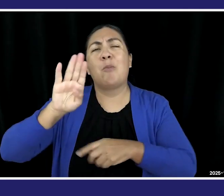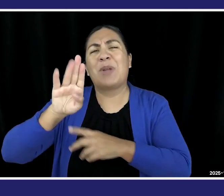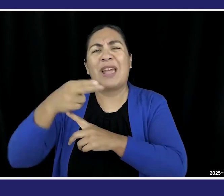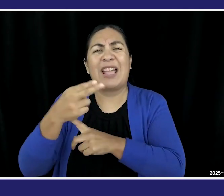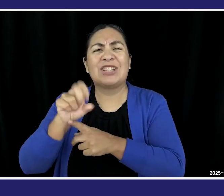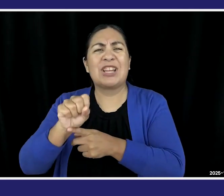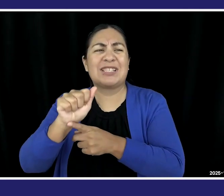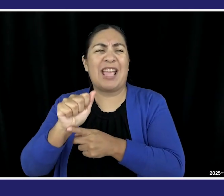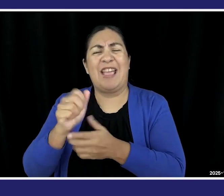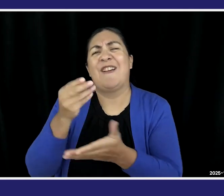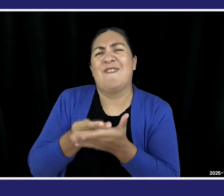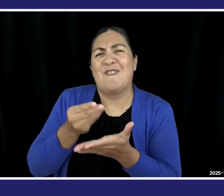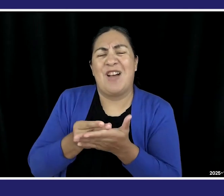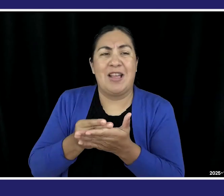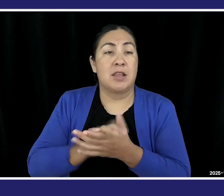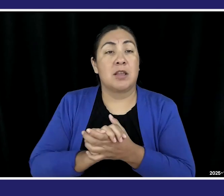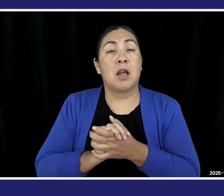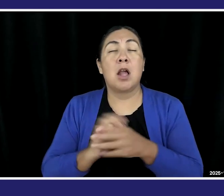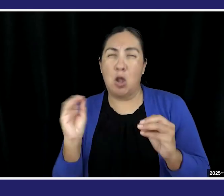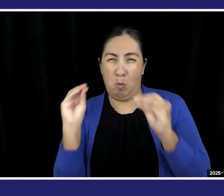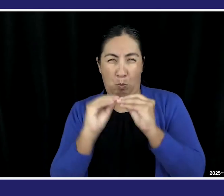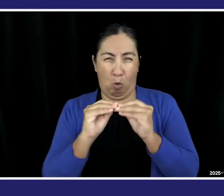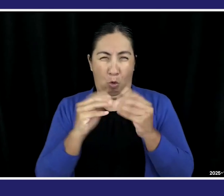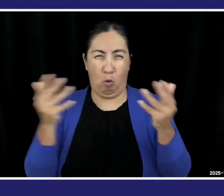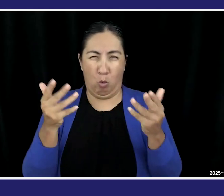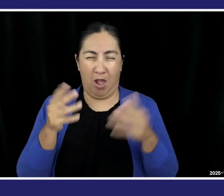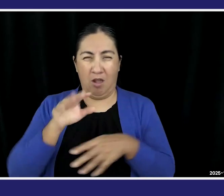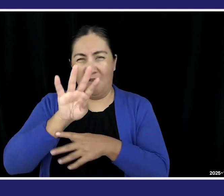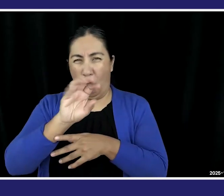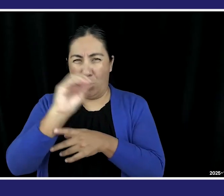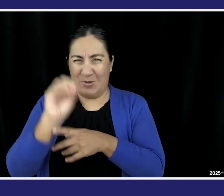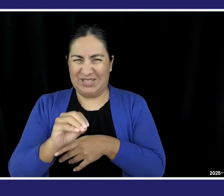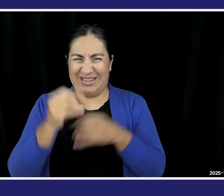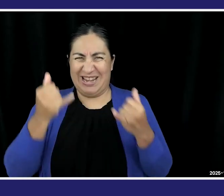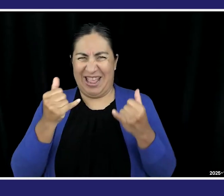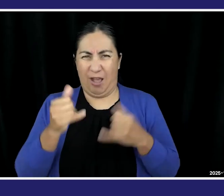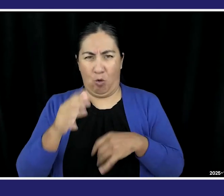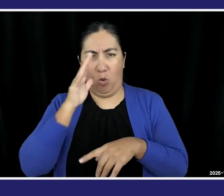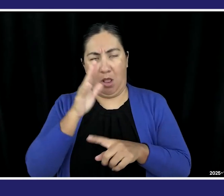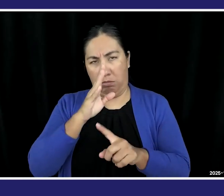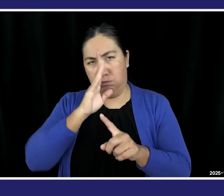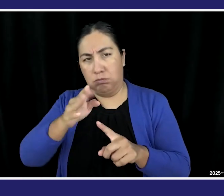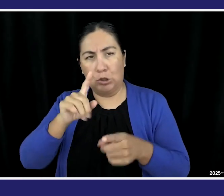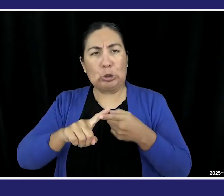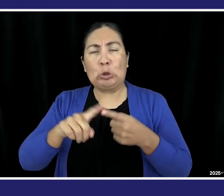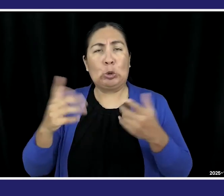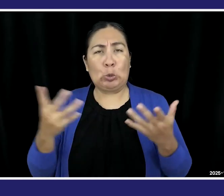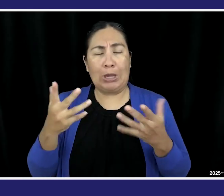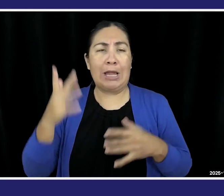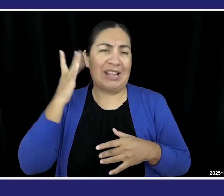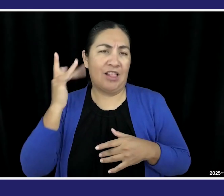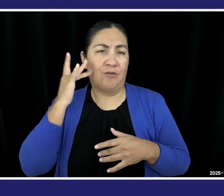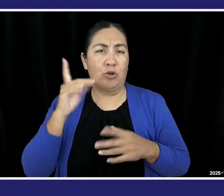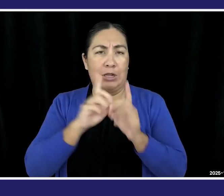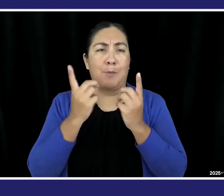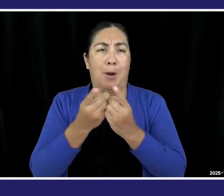more concertedly, the 4% that is going to now the California Department of Public Health in order to